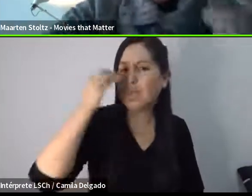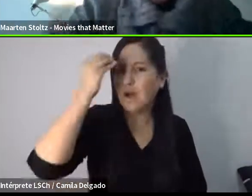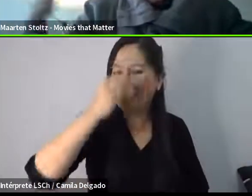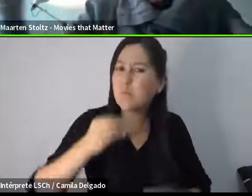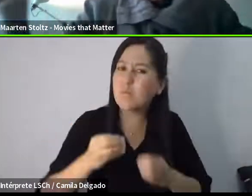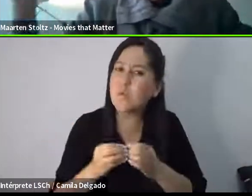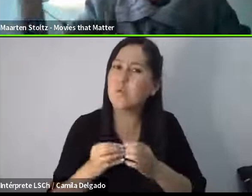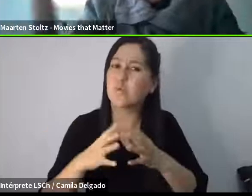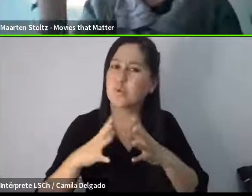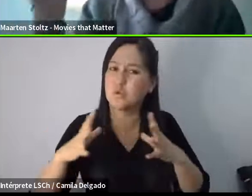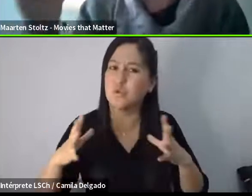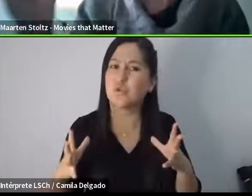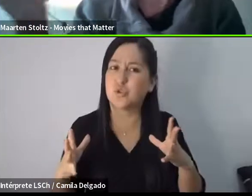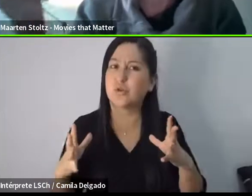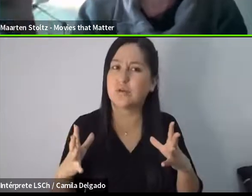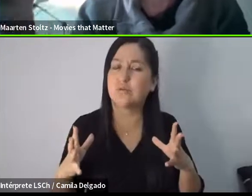or